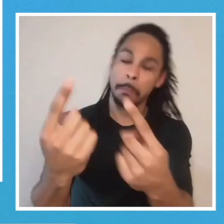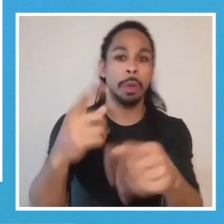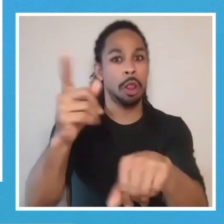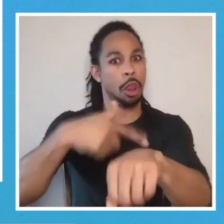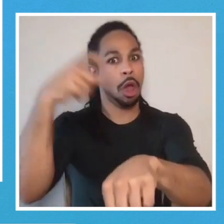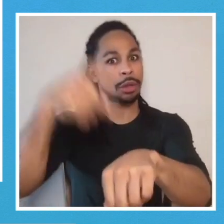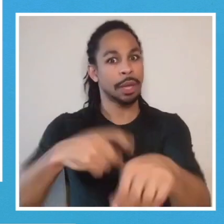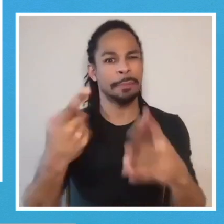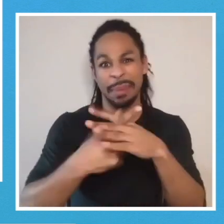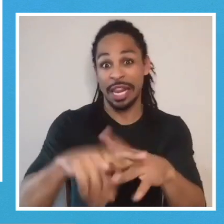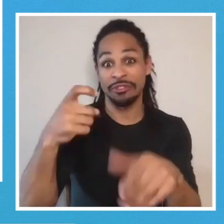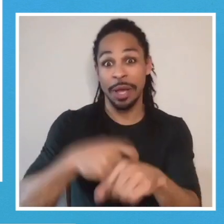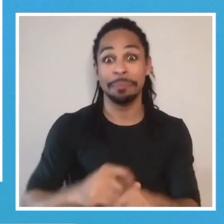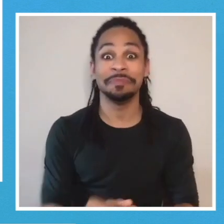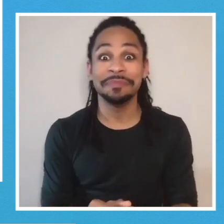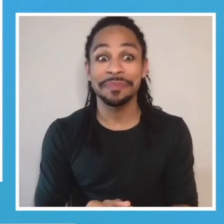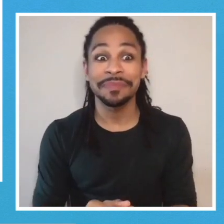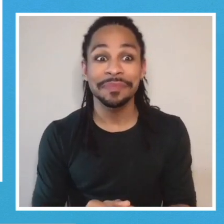That